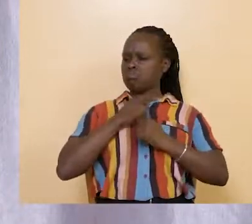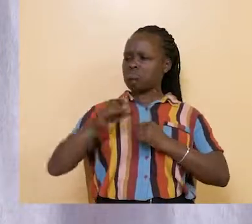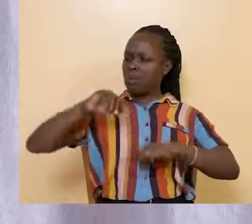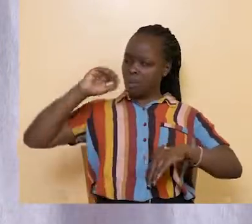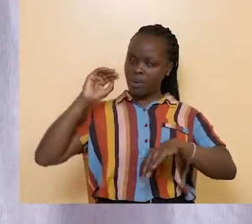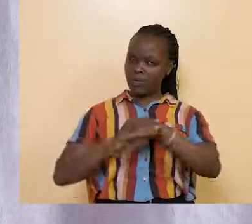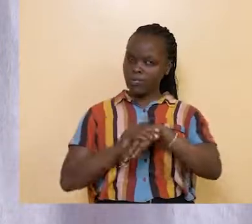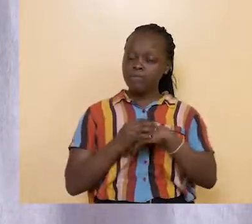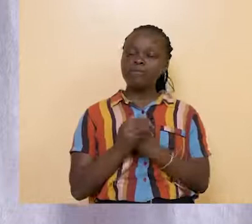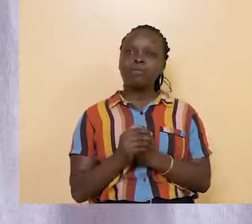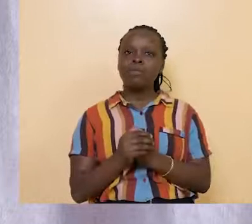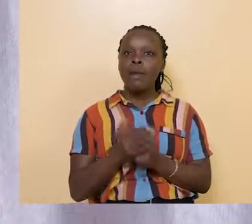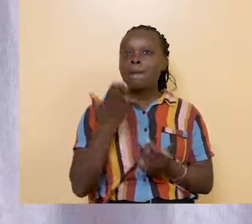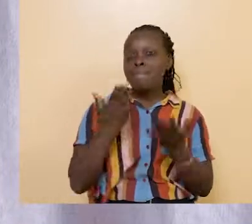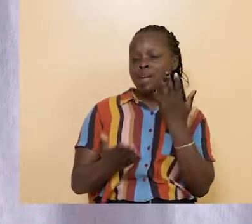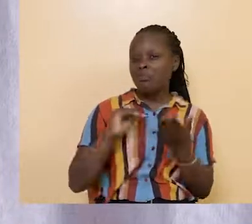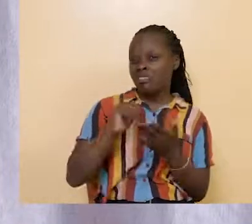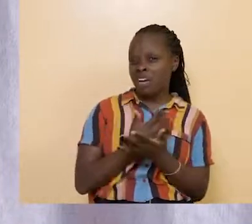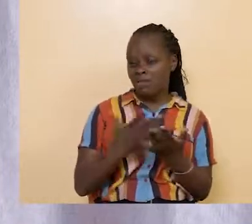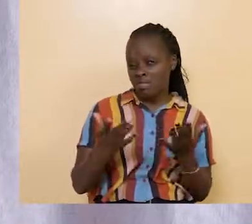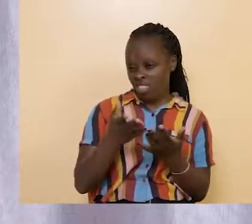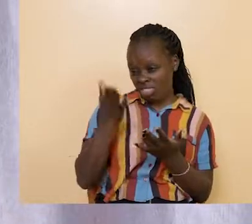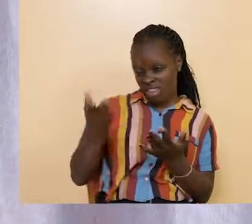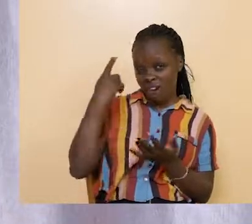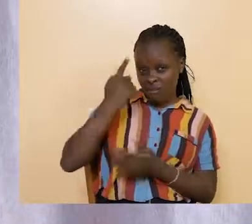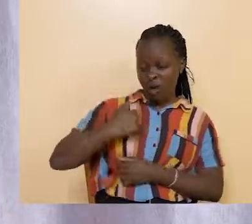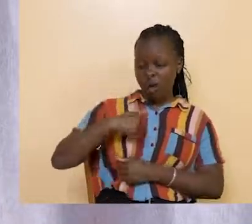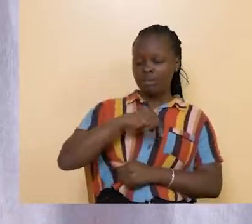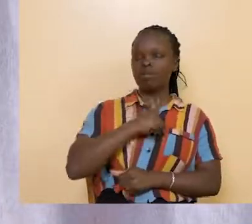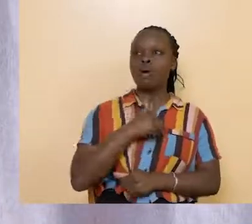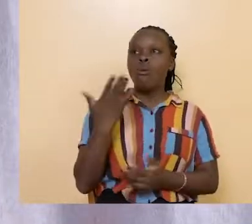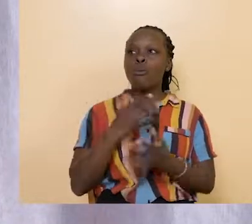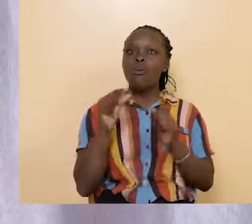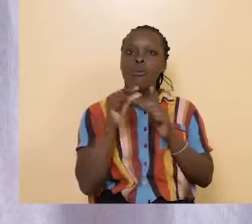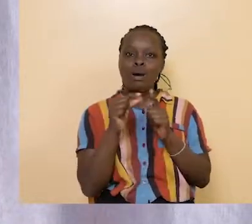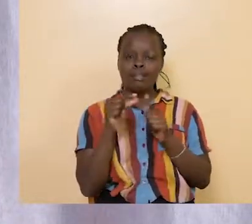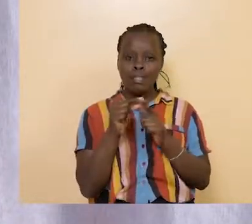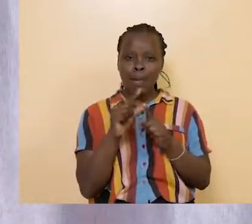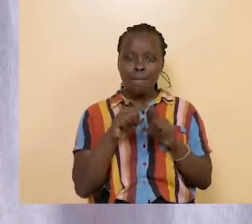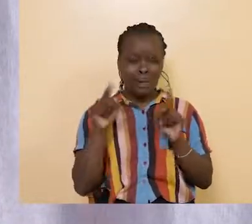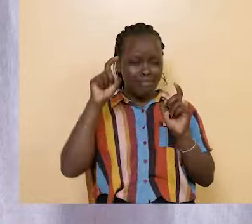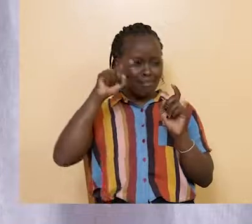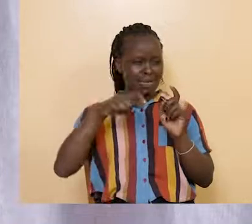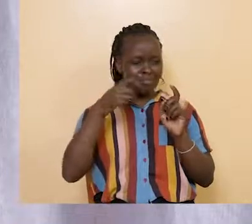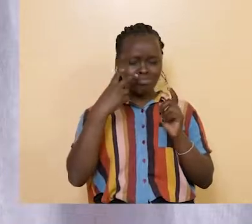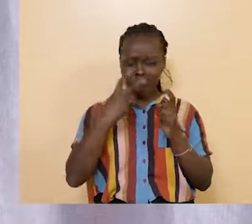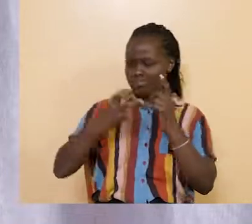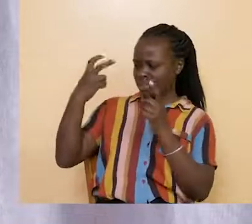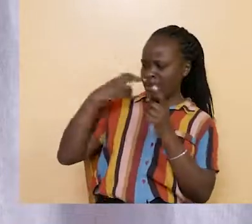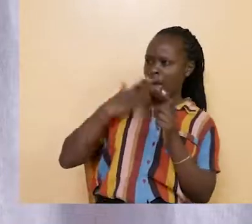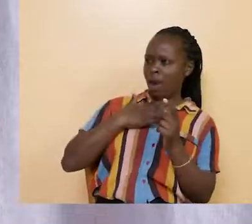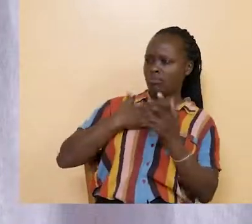it was good. And maybe there's something in there for us where our words are concerned, that we should be able to look back at